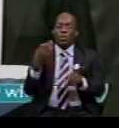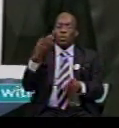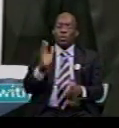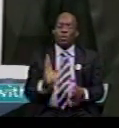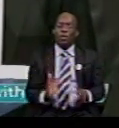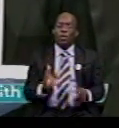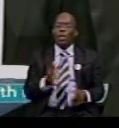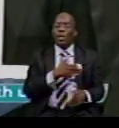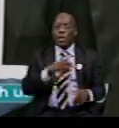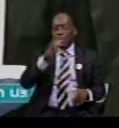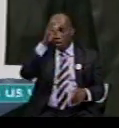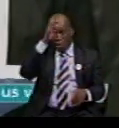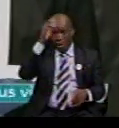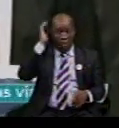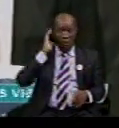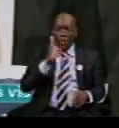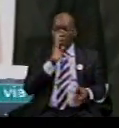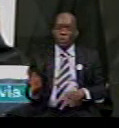your life tonight.